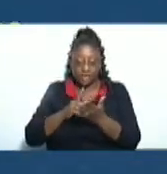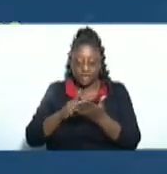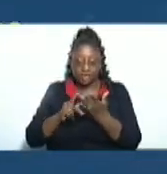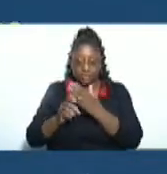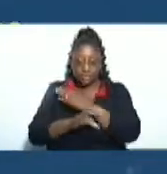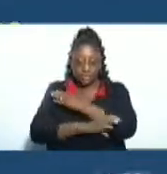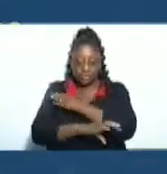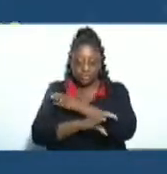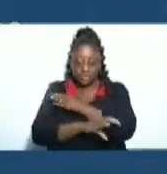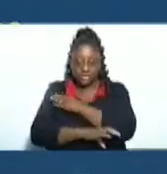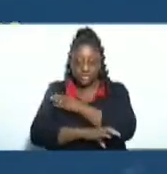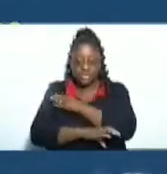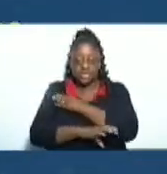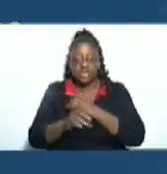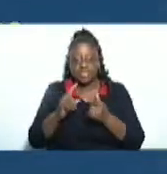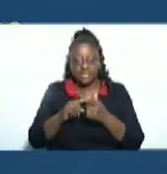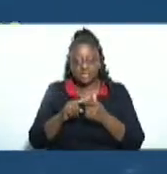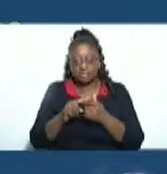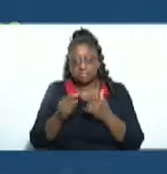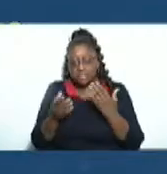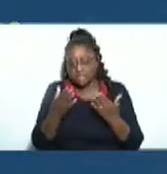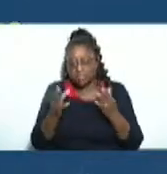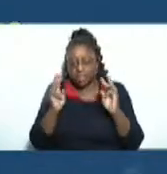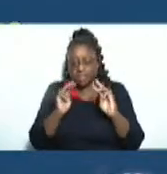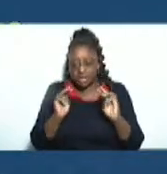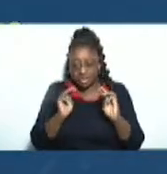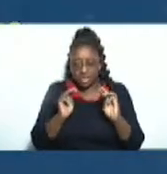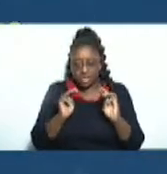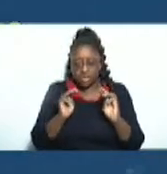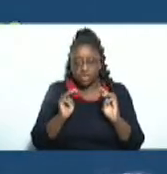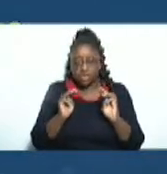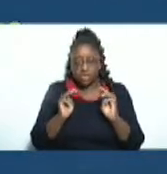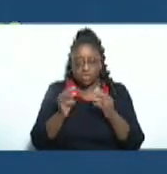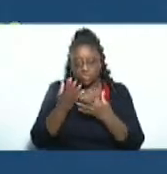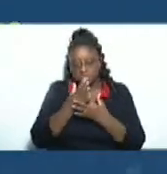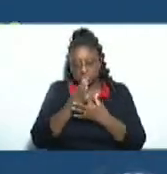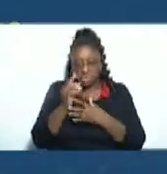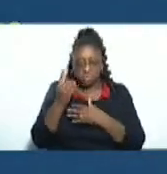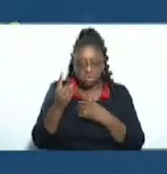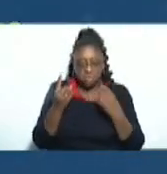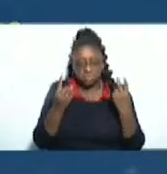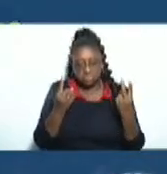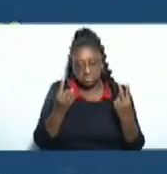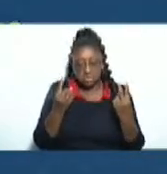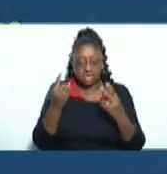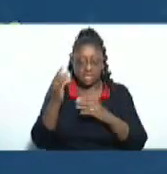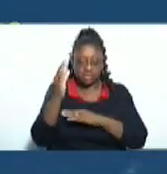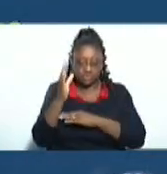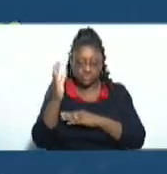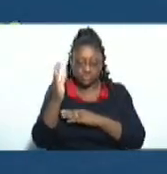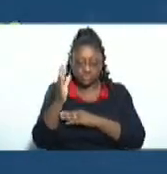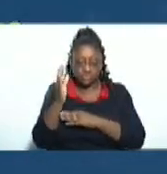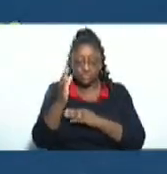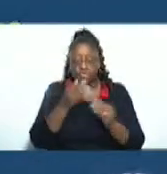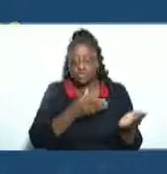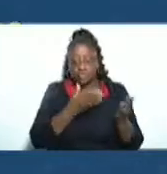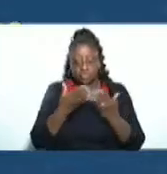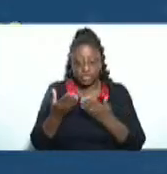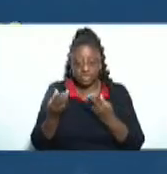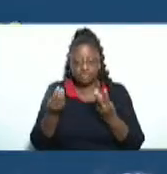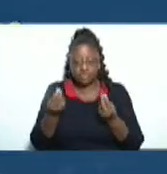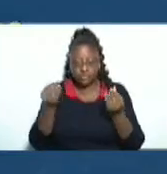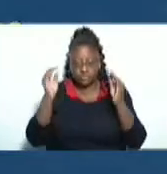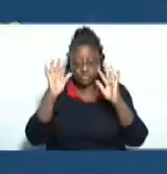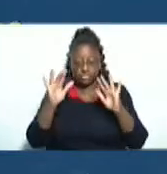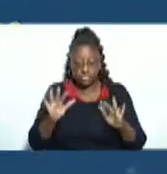is expected to move in sometime on Monday afternoon, just between 1 and 2 o'clock in the afternoon. That could bring with it 1 or 2 sprinkles,